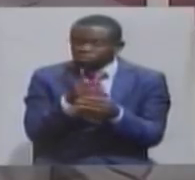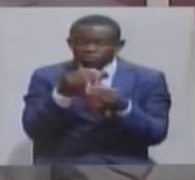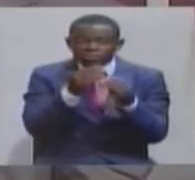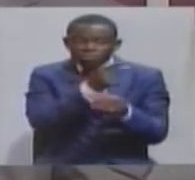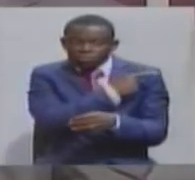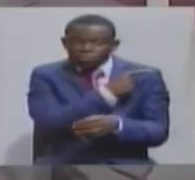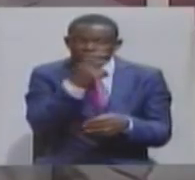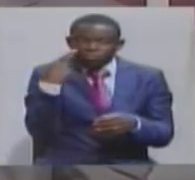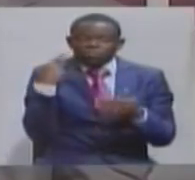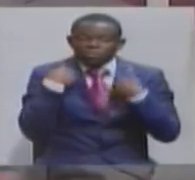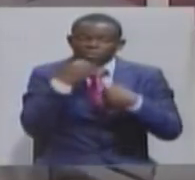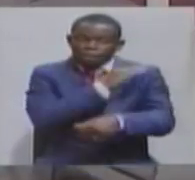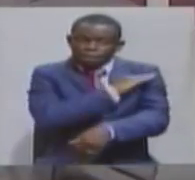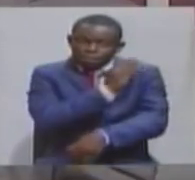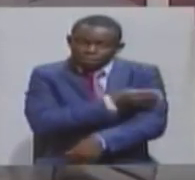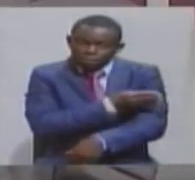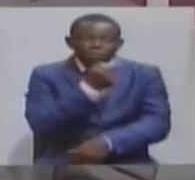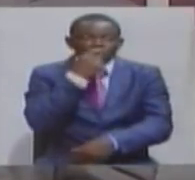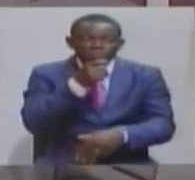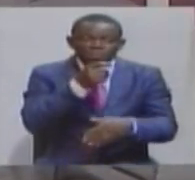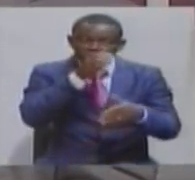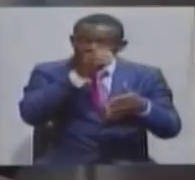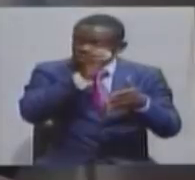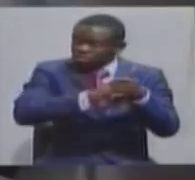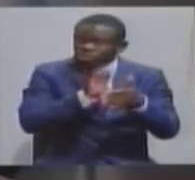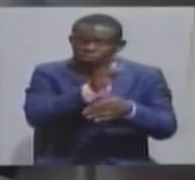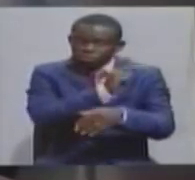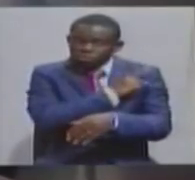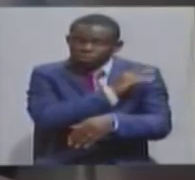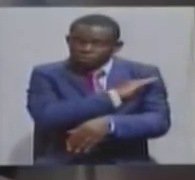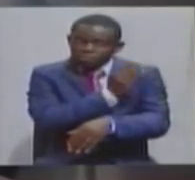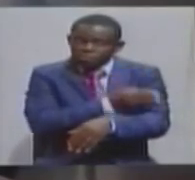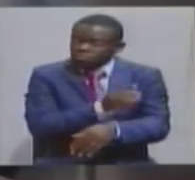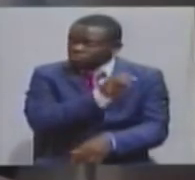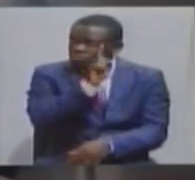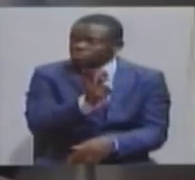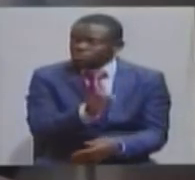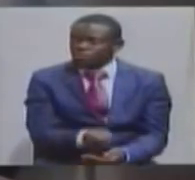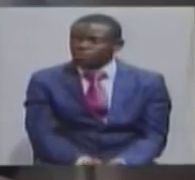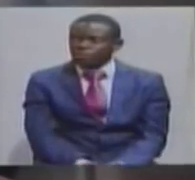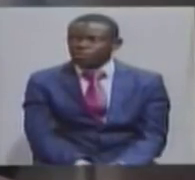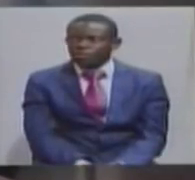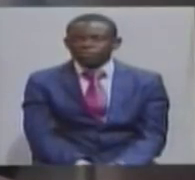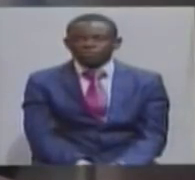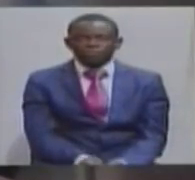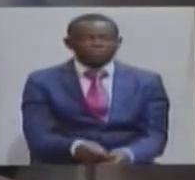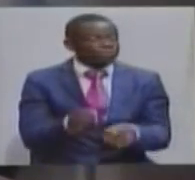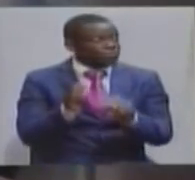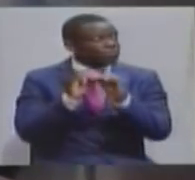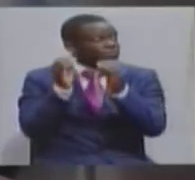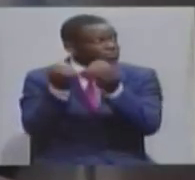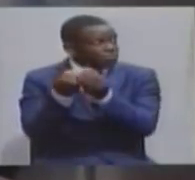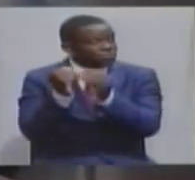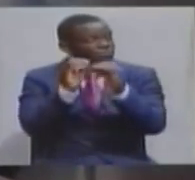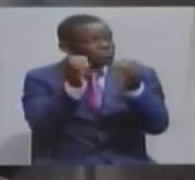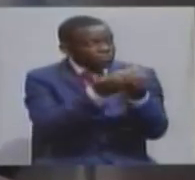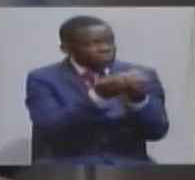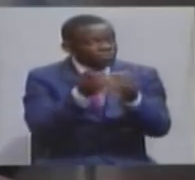Parliament? Does it follow? I want you to assure the stakeholders, because some of the church members have equally